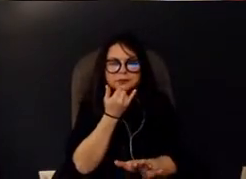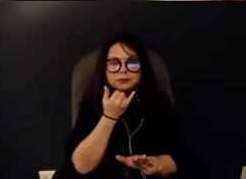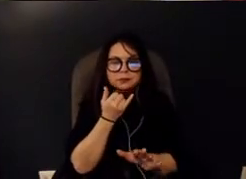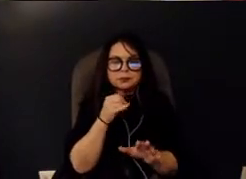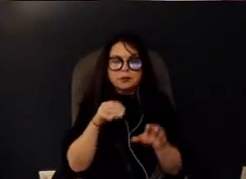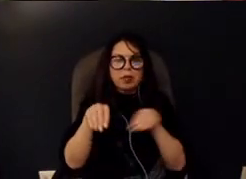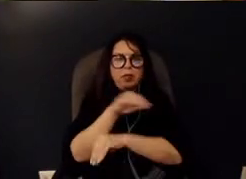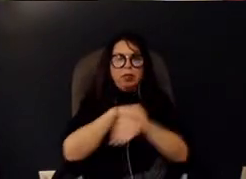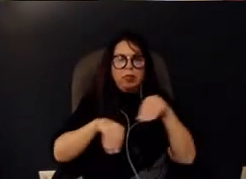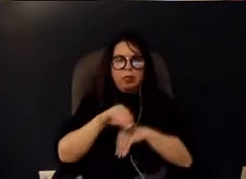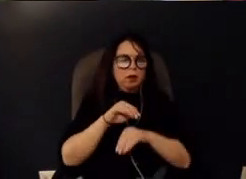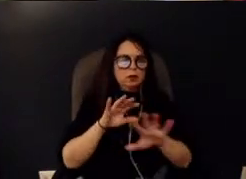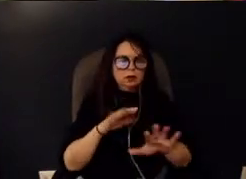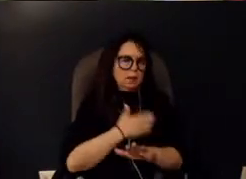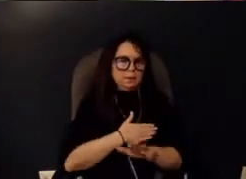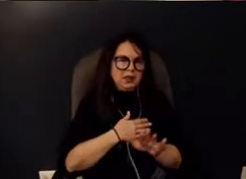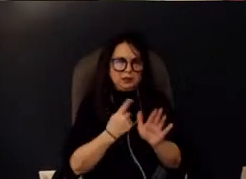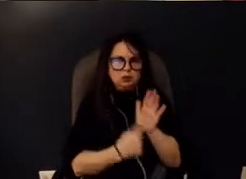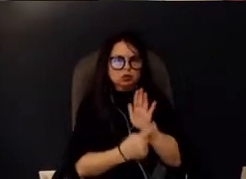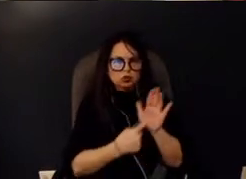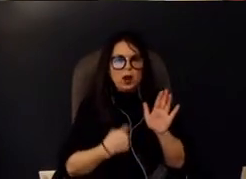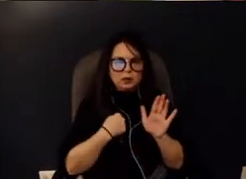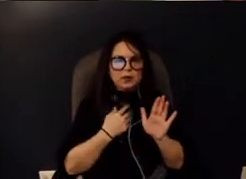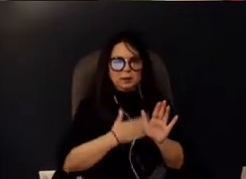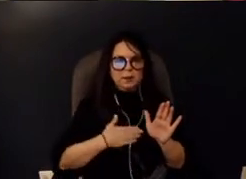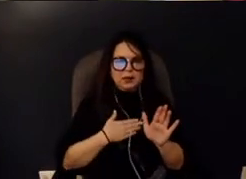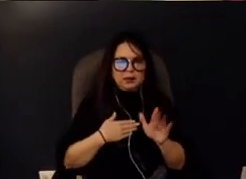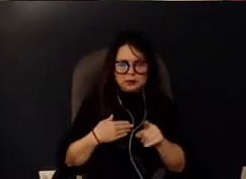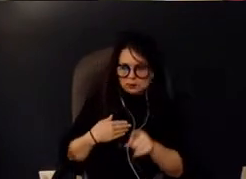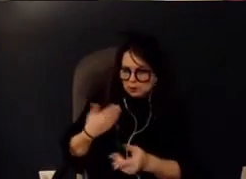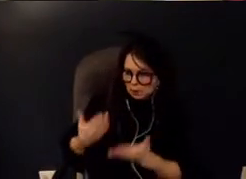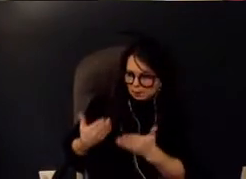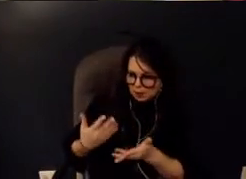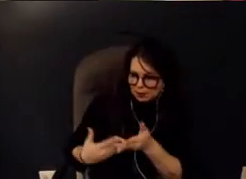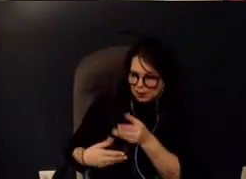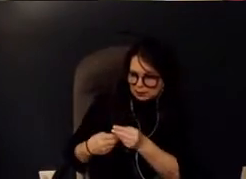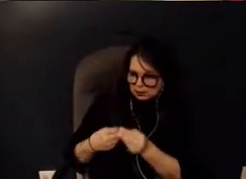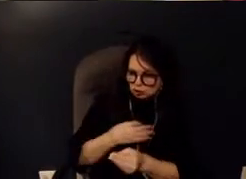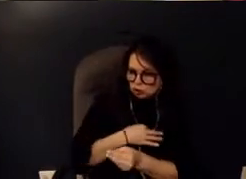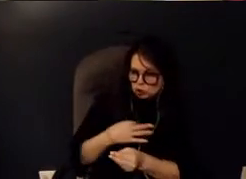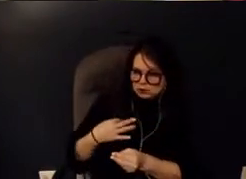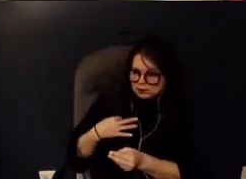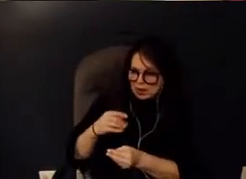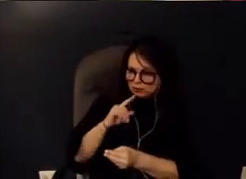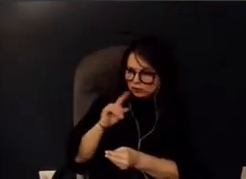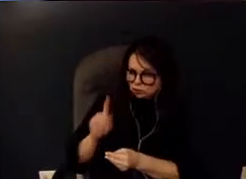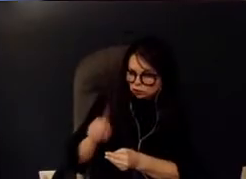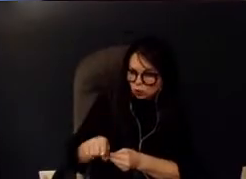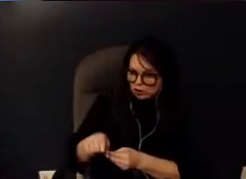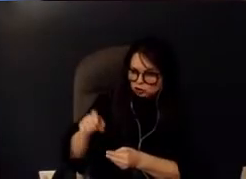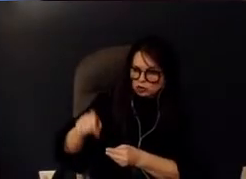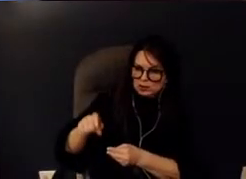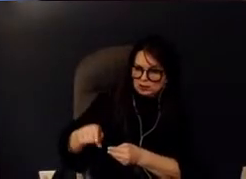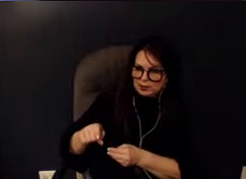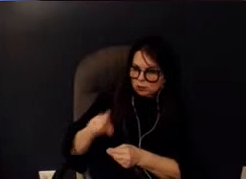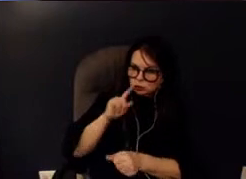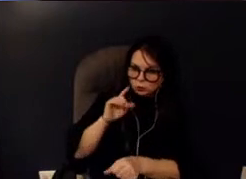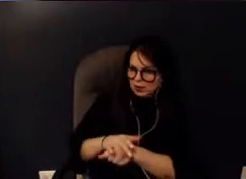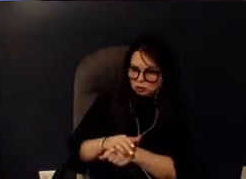please correct me. Perhaps an additional staff direction would be in order to ensure that that does not occur, because that is certainly not my